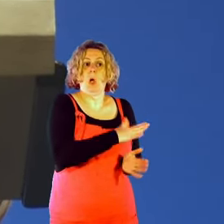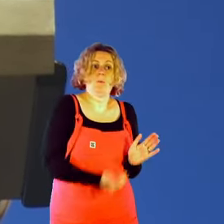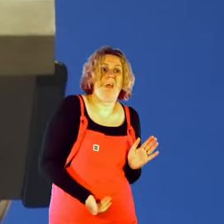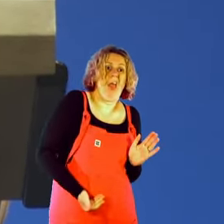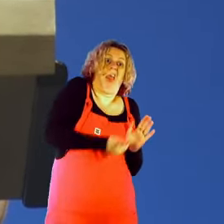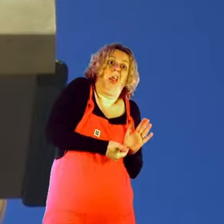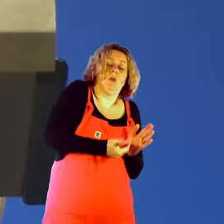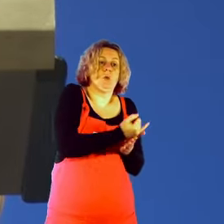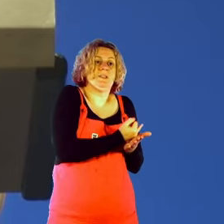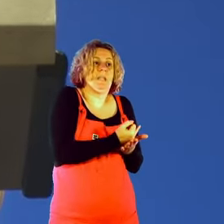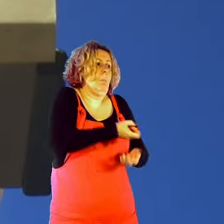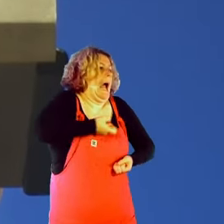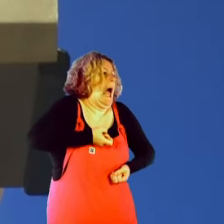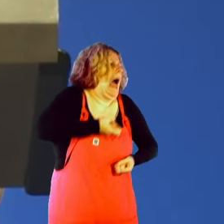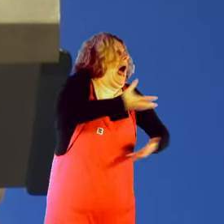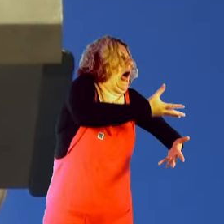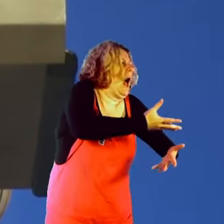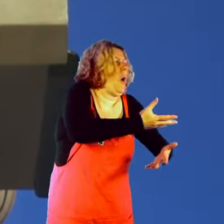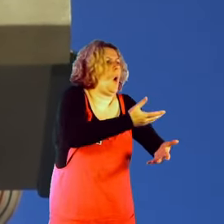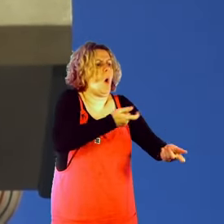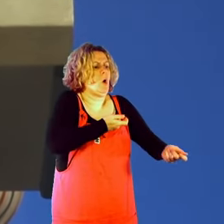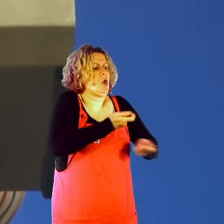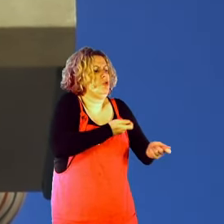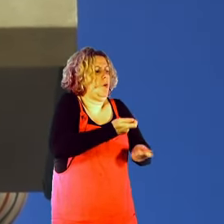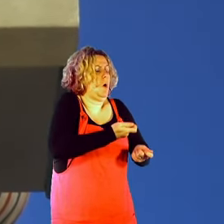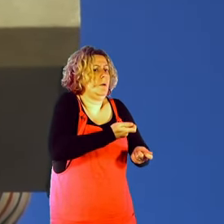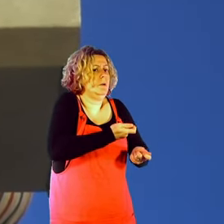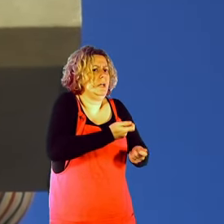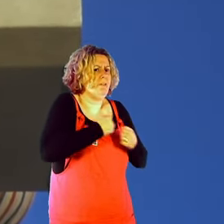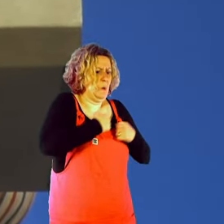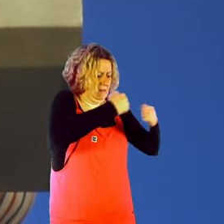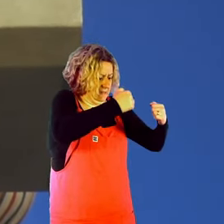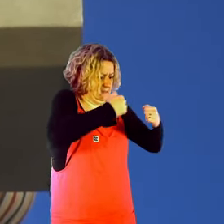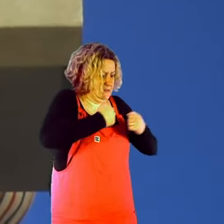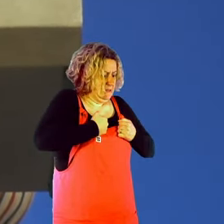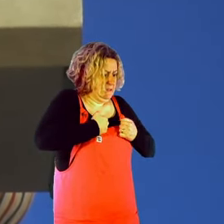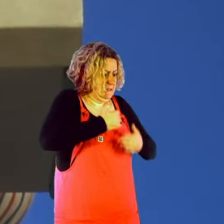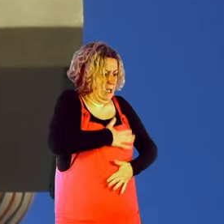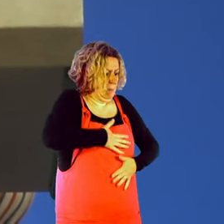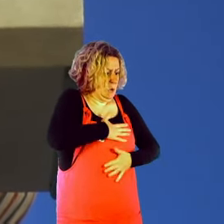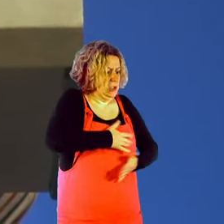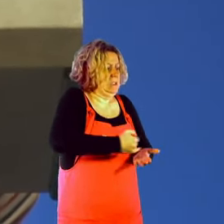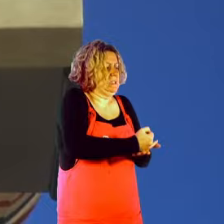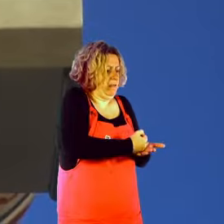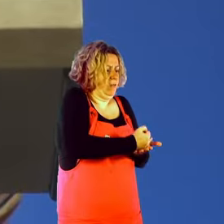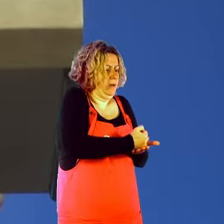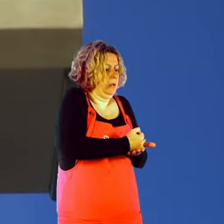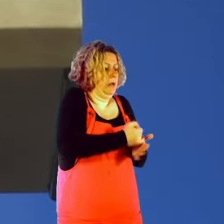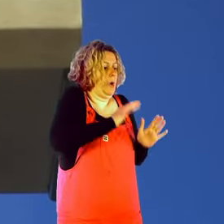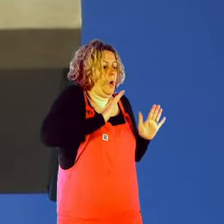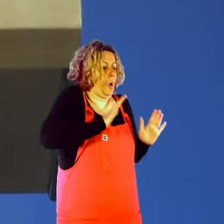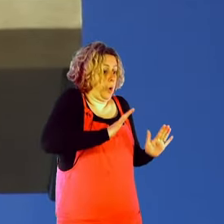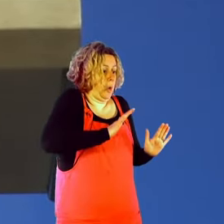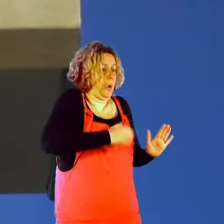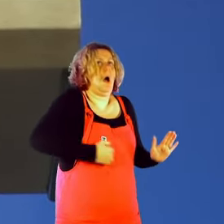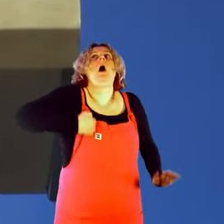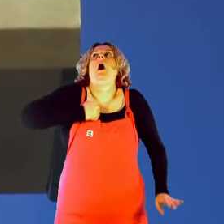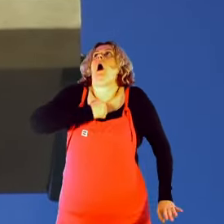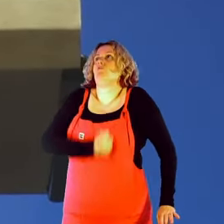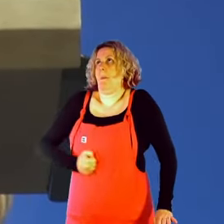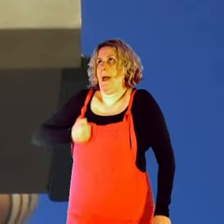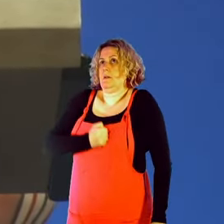If your emotion is sinful, repent of it. You can't trust